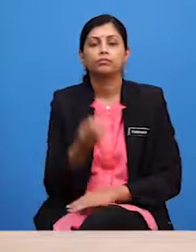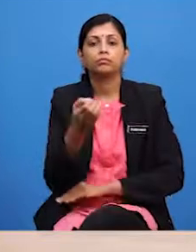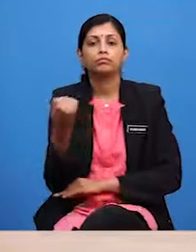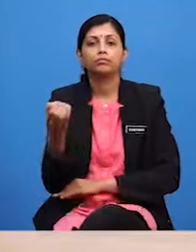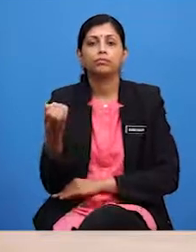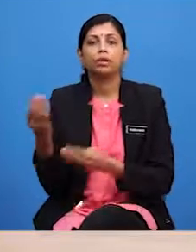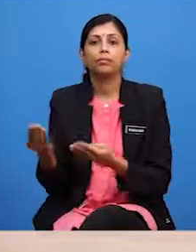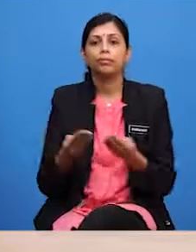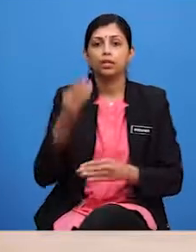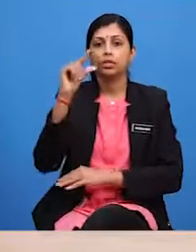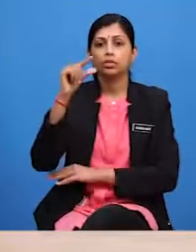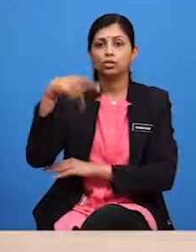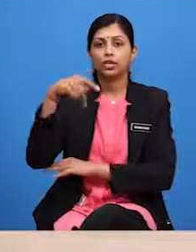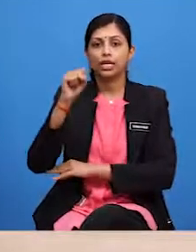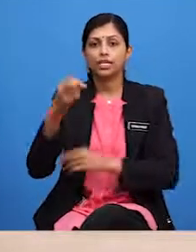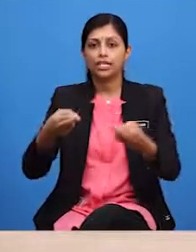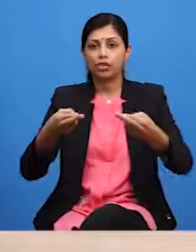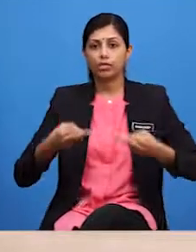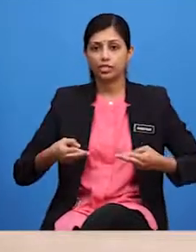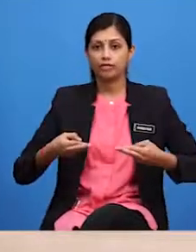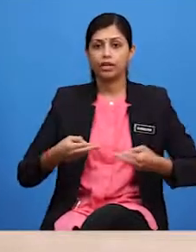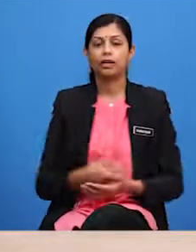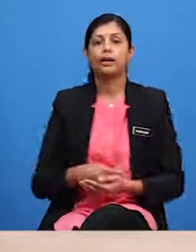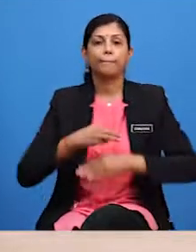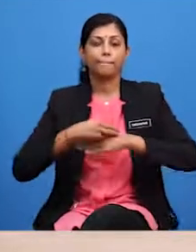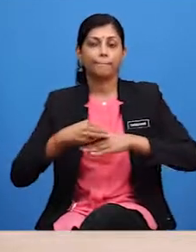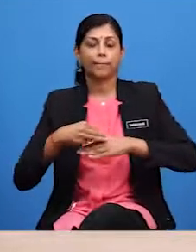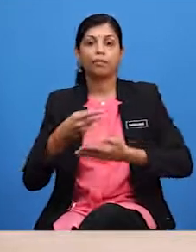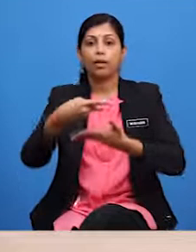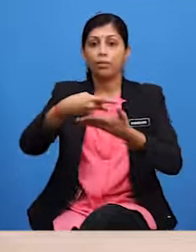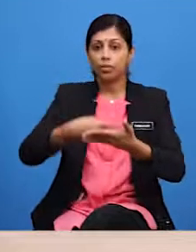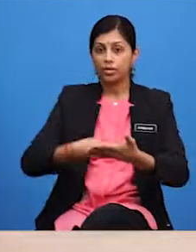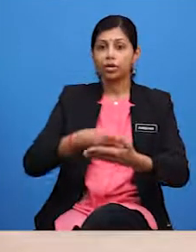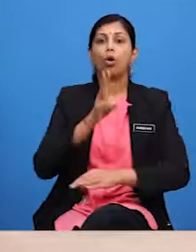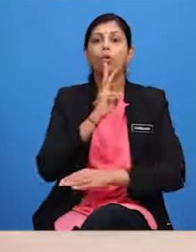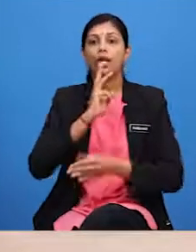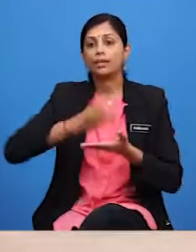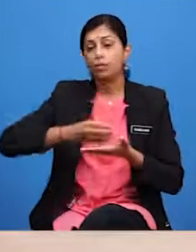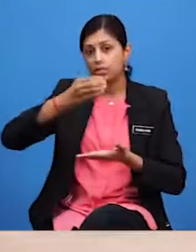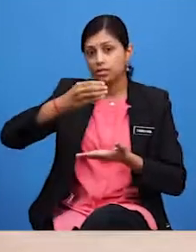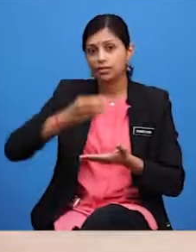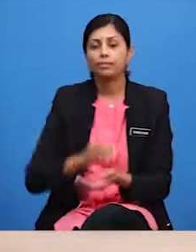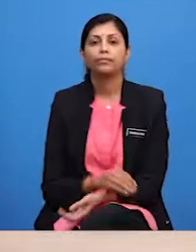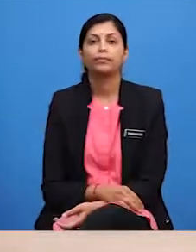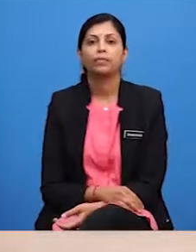carry a GPS receiver, a printed map, and a water bottle.